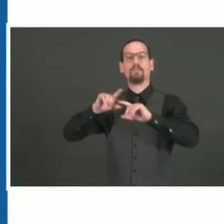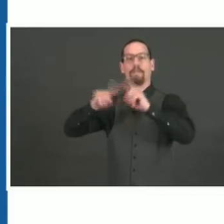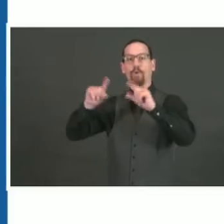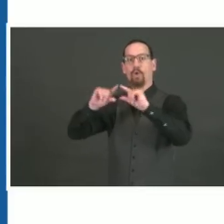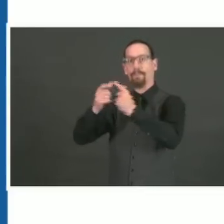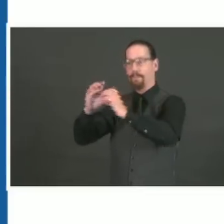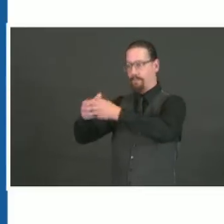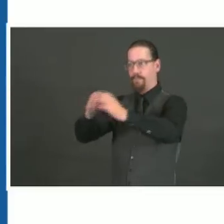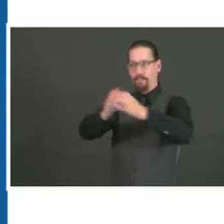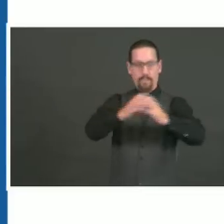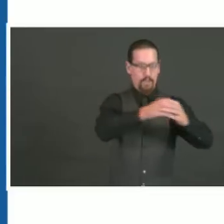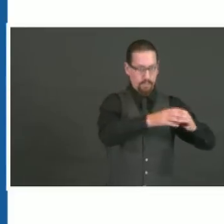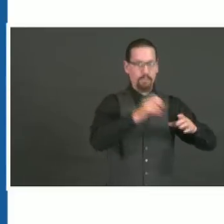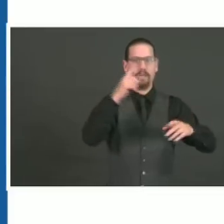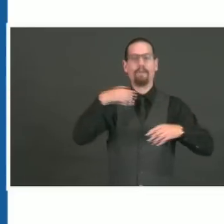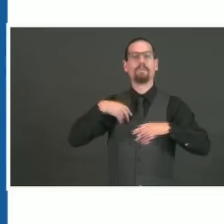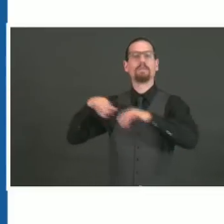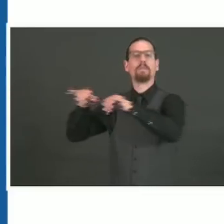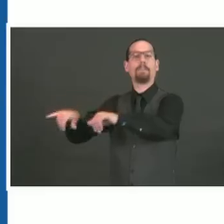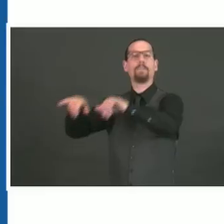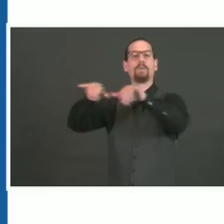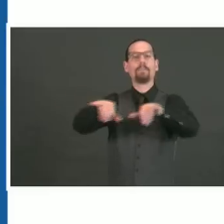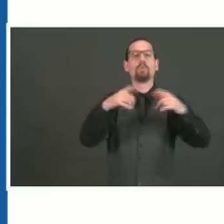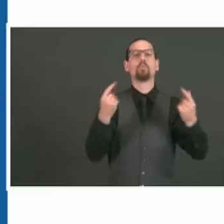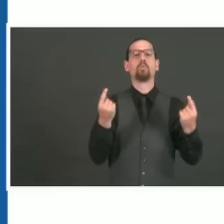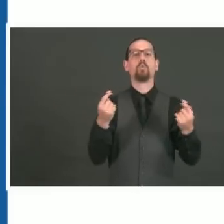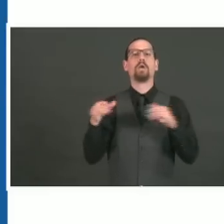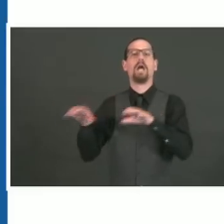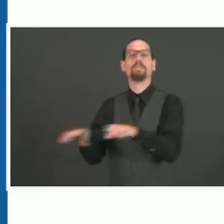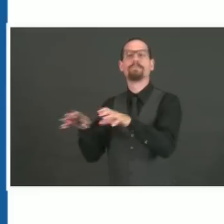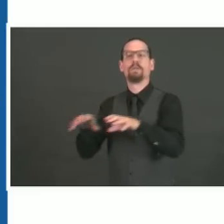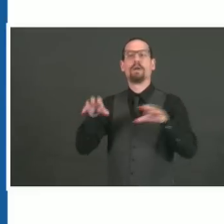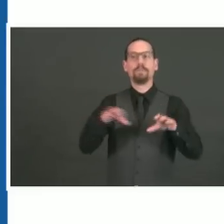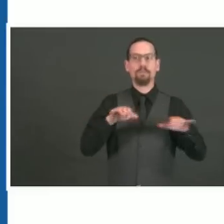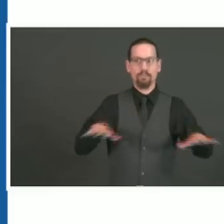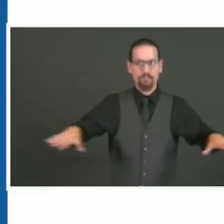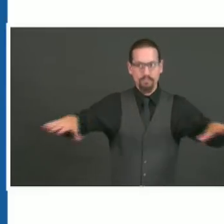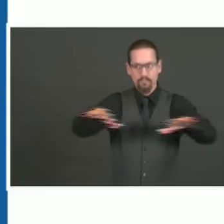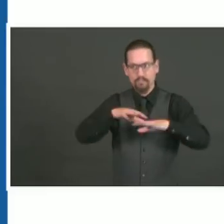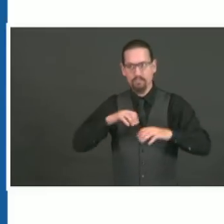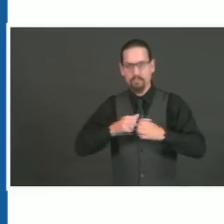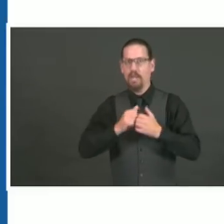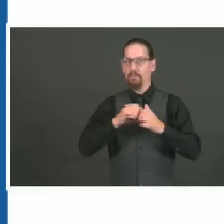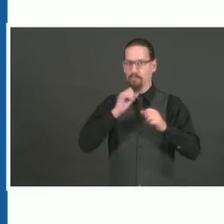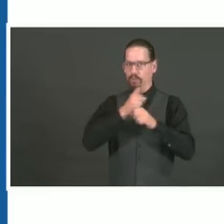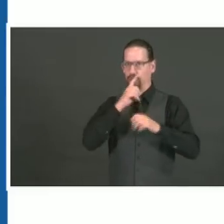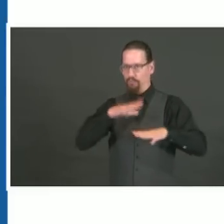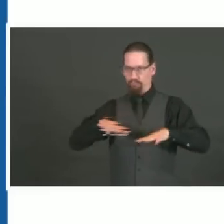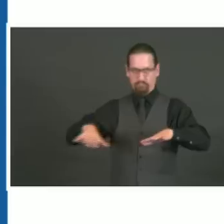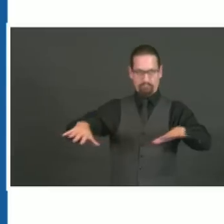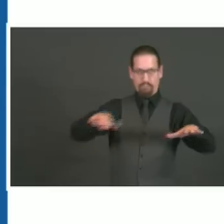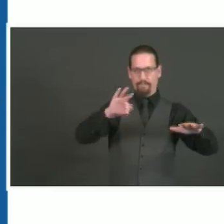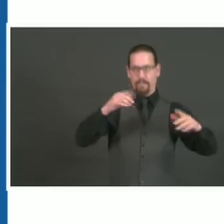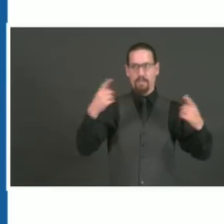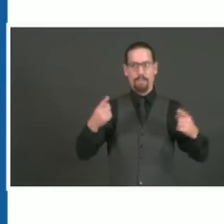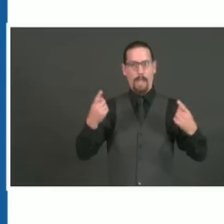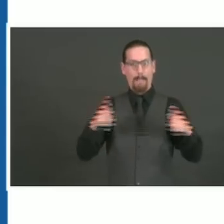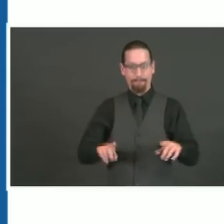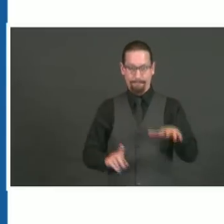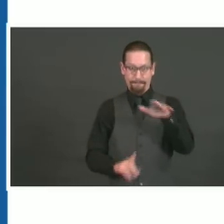So again, this is exactly what we're expecting and exactly what we know how to handle. We would isolate the